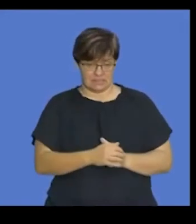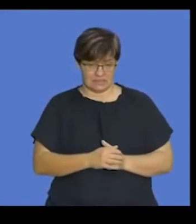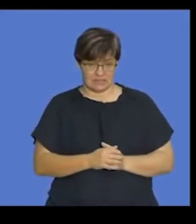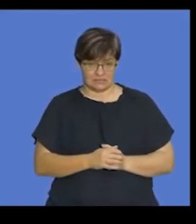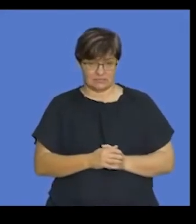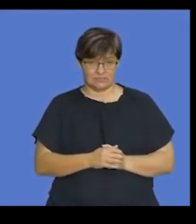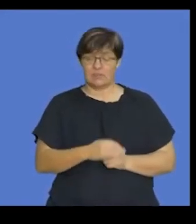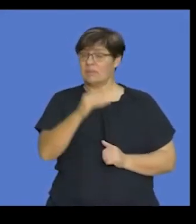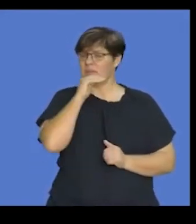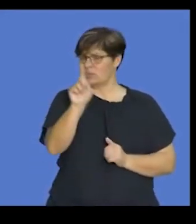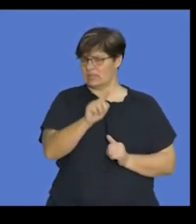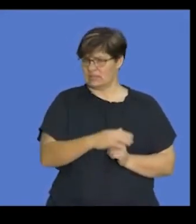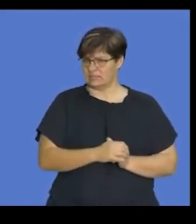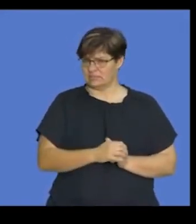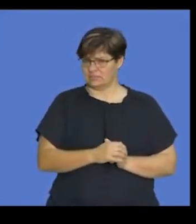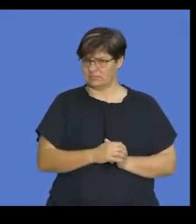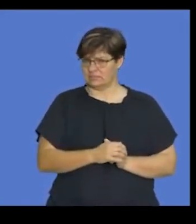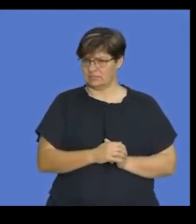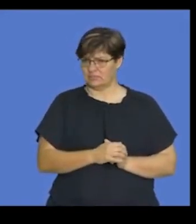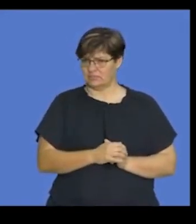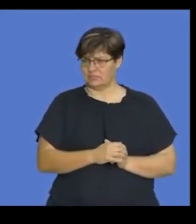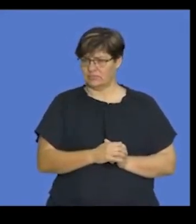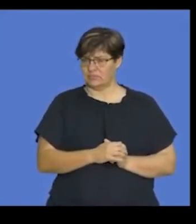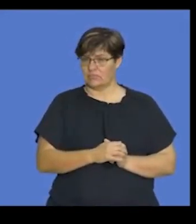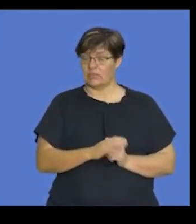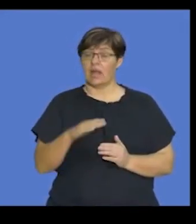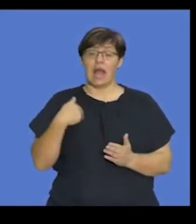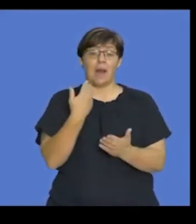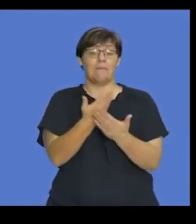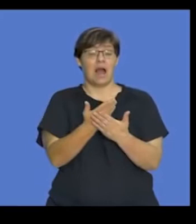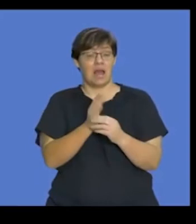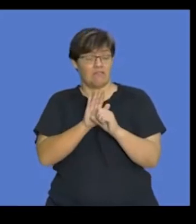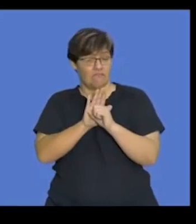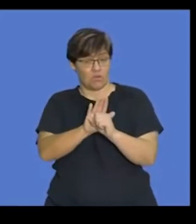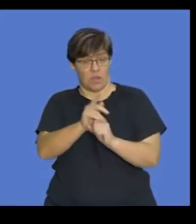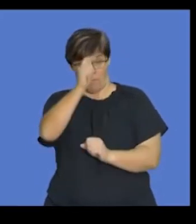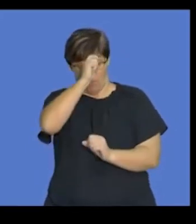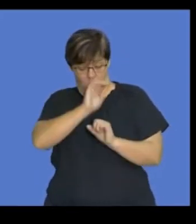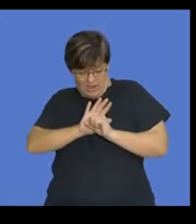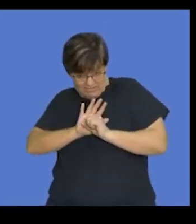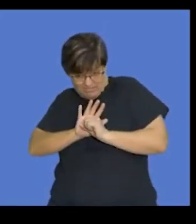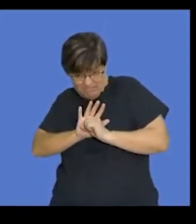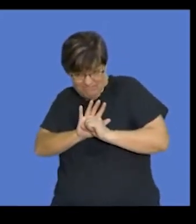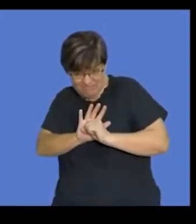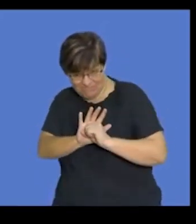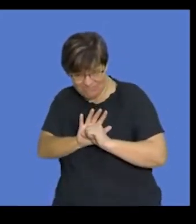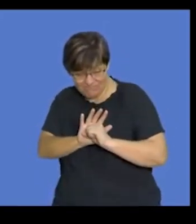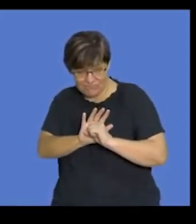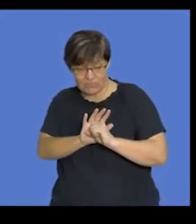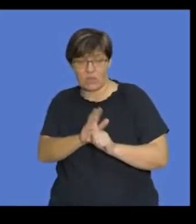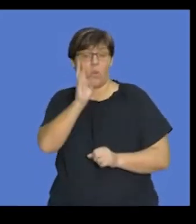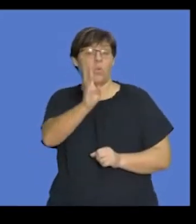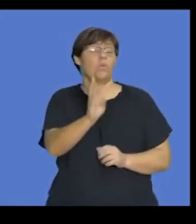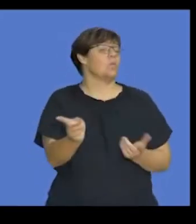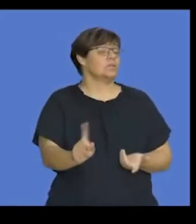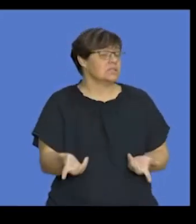means that the applied force from the boy, if applied, is going to be